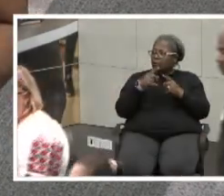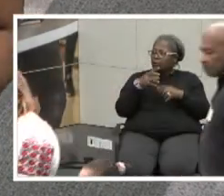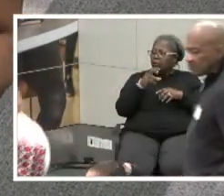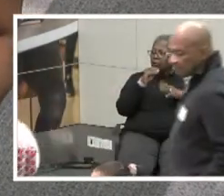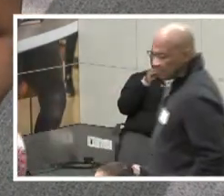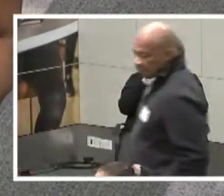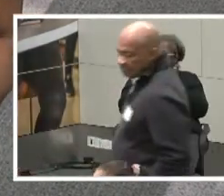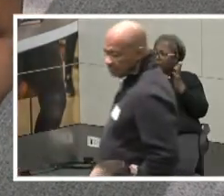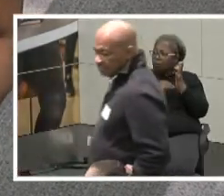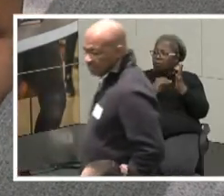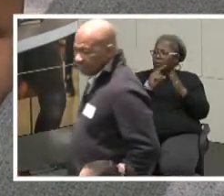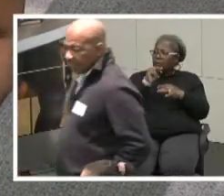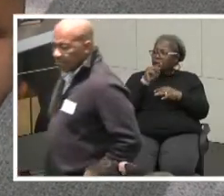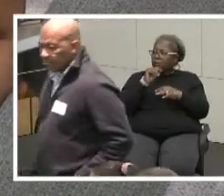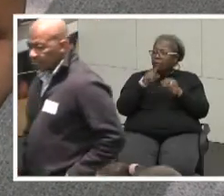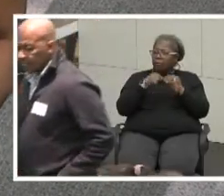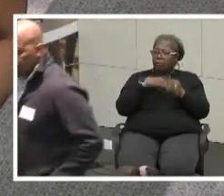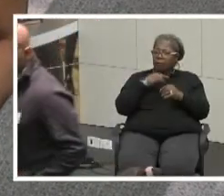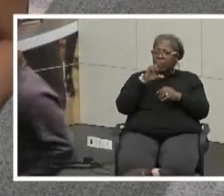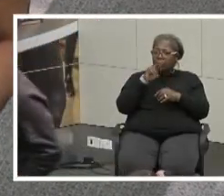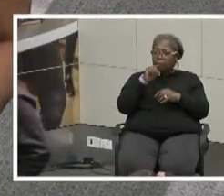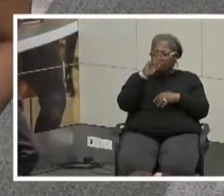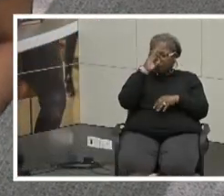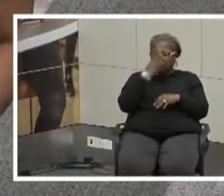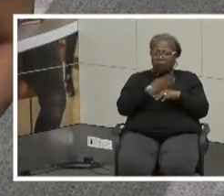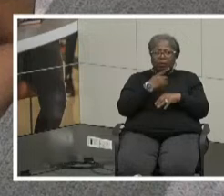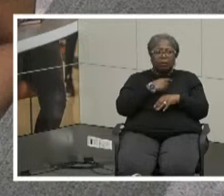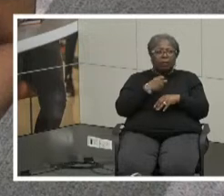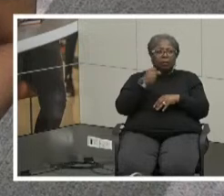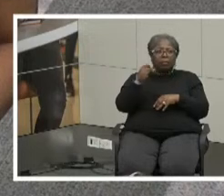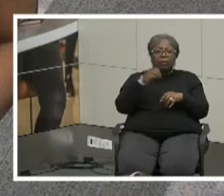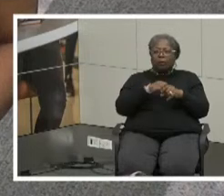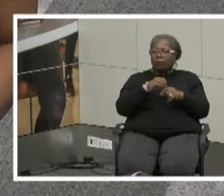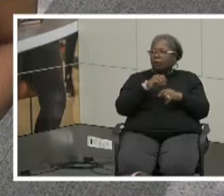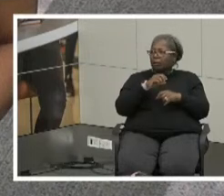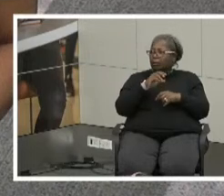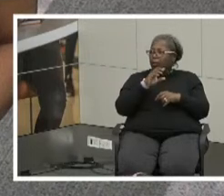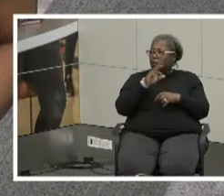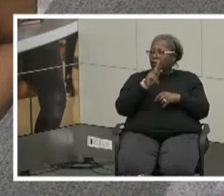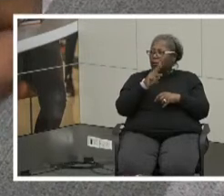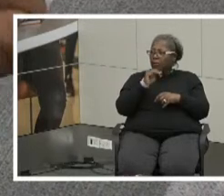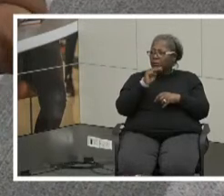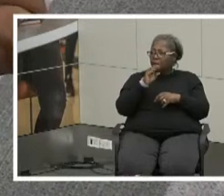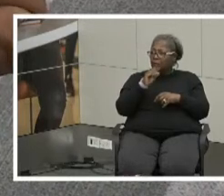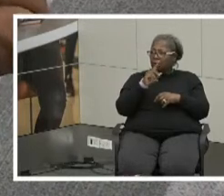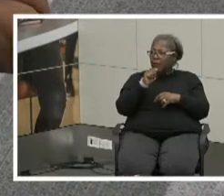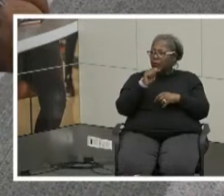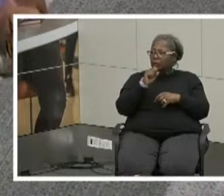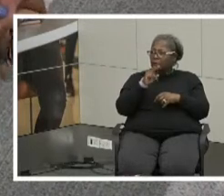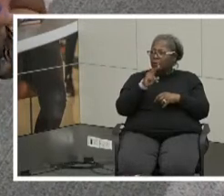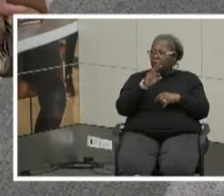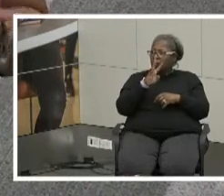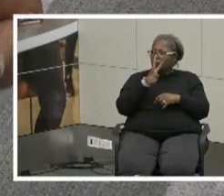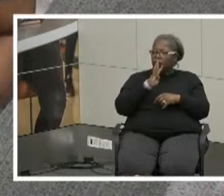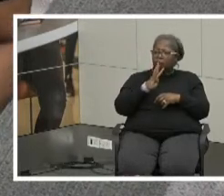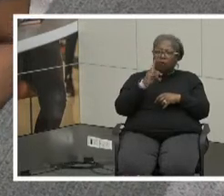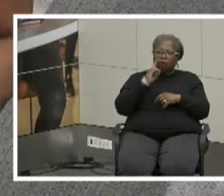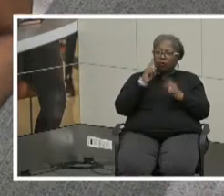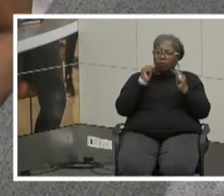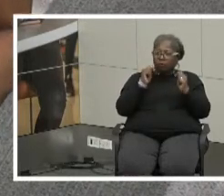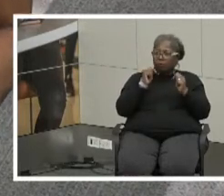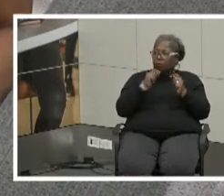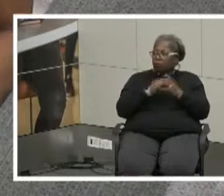notes about my grandson I immediately placed him in kman and at Texas Southern at four years old for